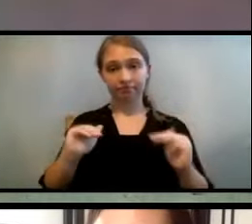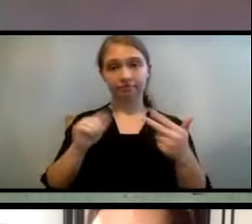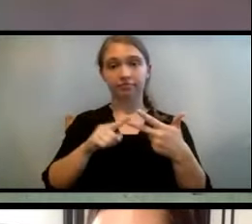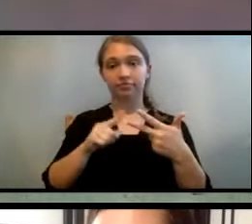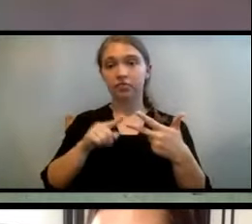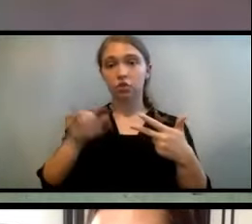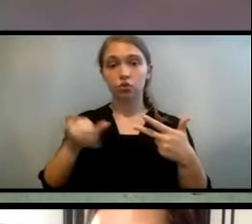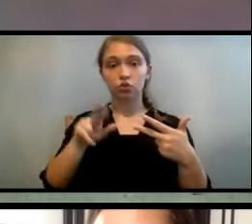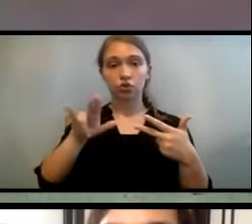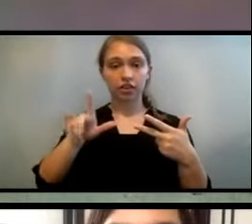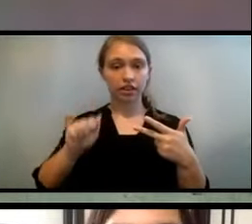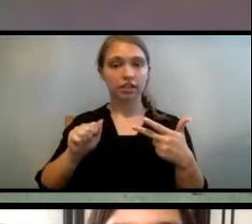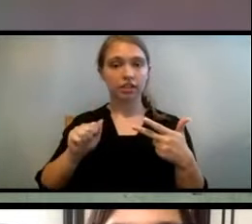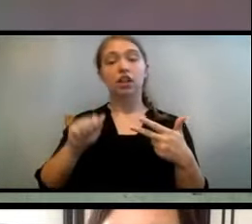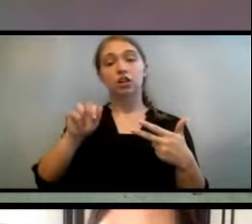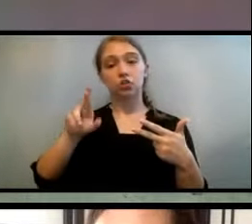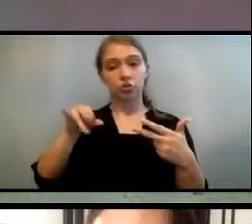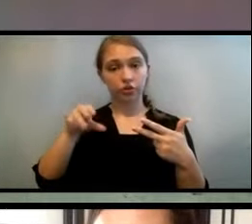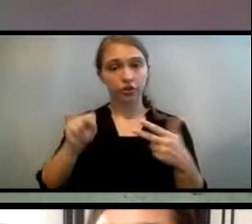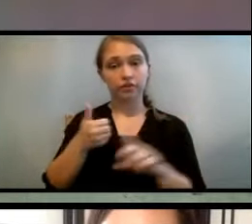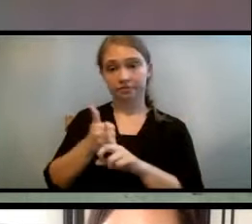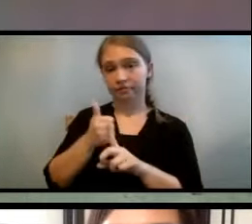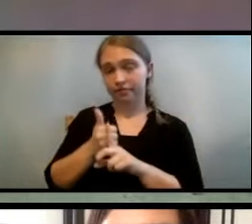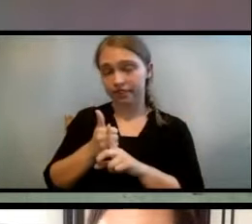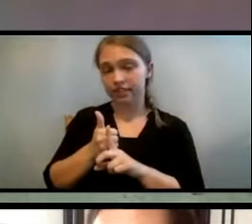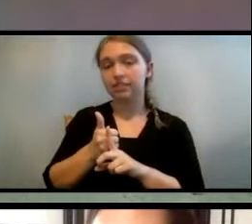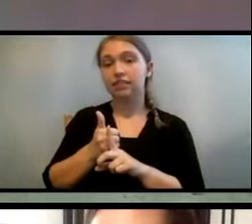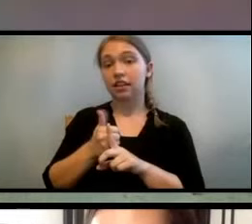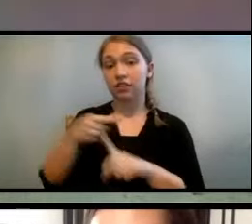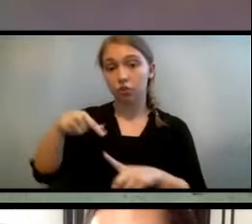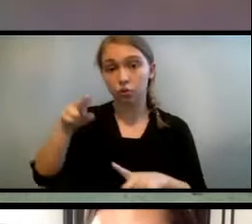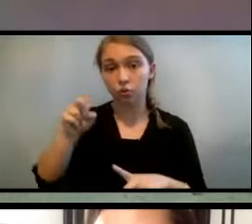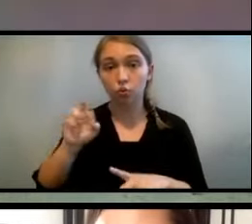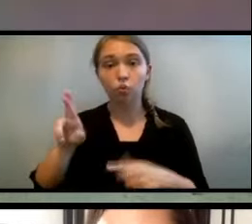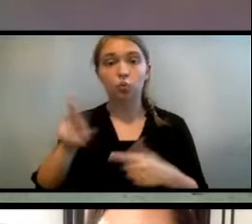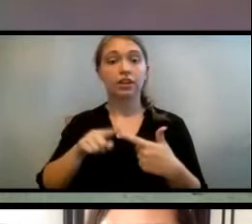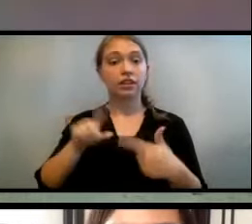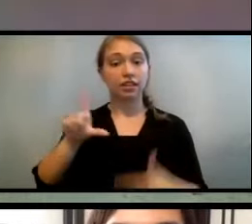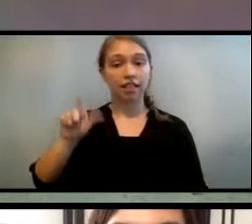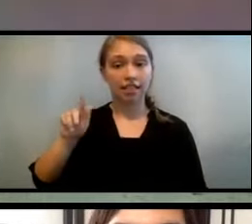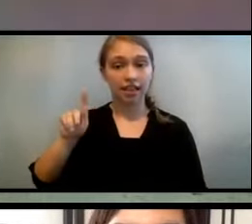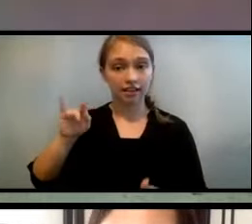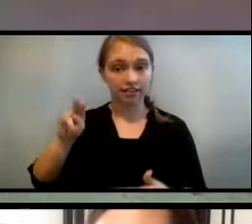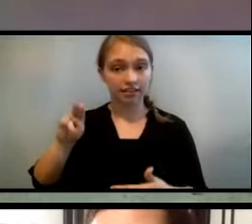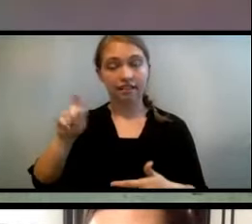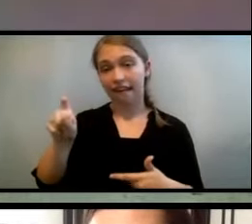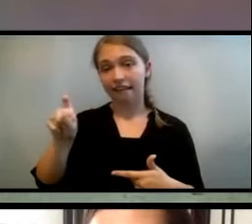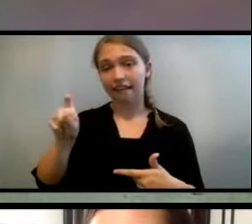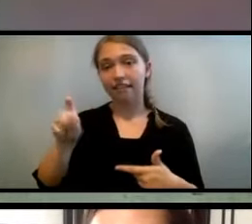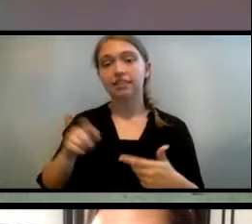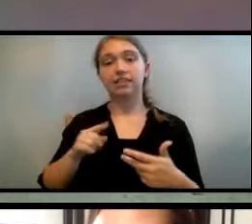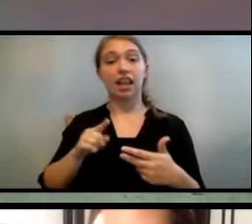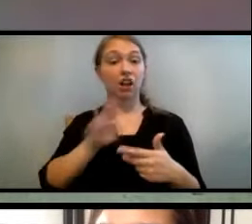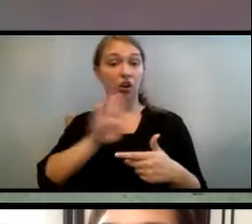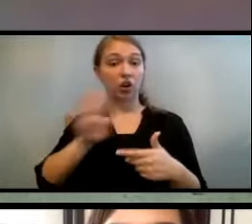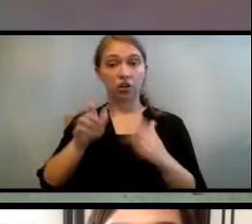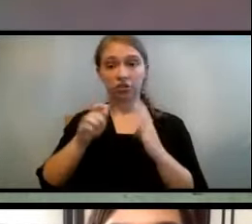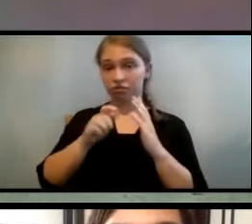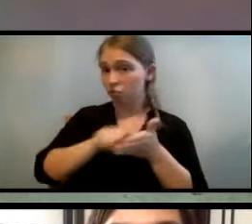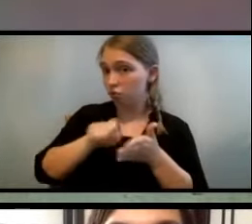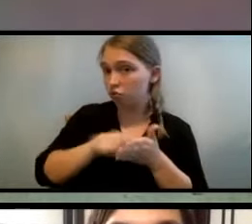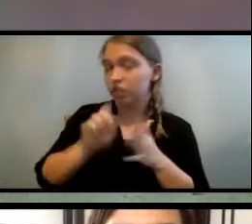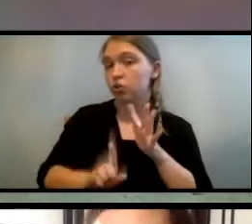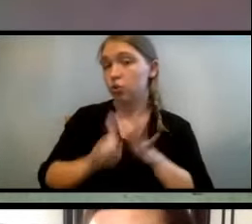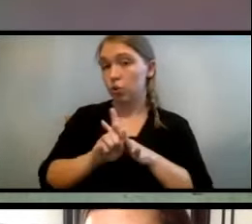editor, podcaster, and narrator whose fiction, nonfiction, and poetry have appeared in Latin American Today,